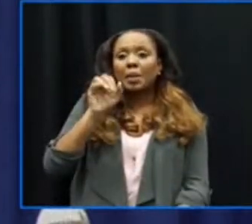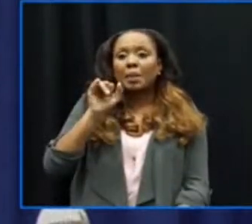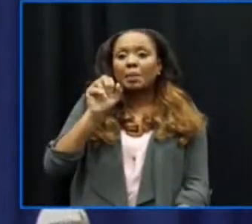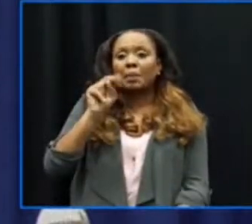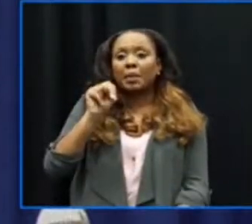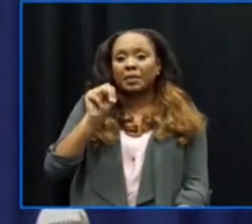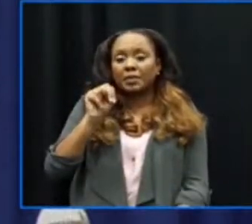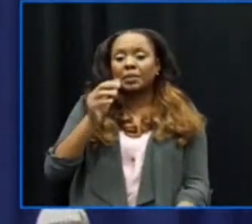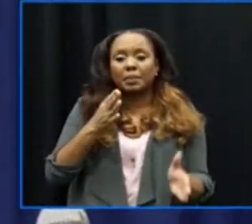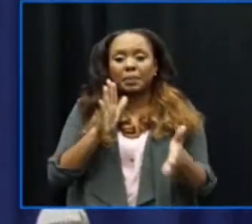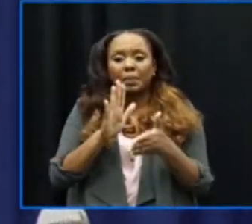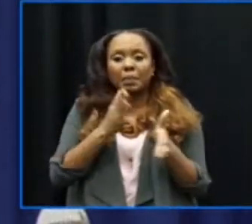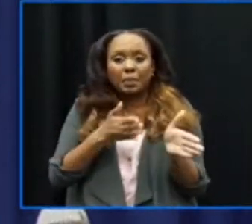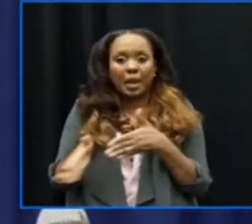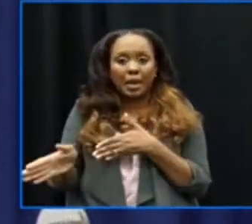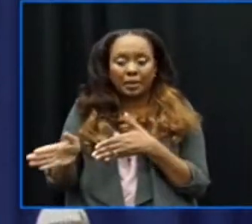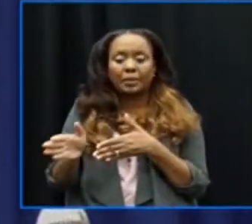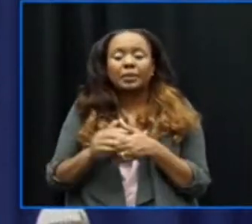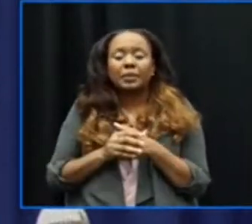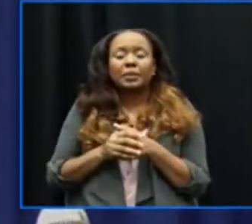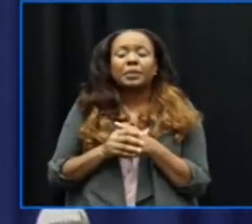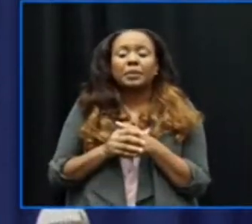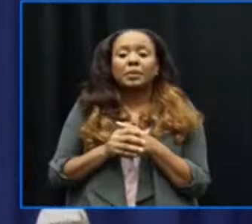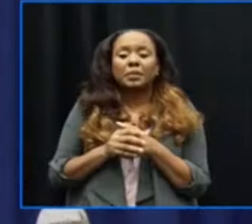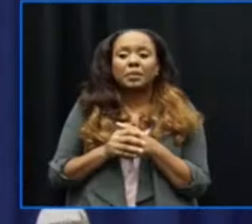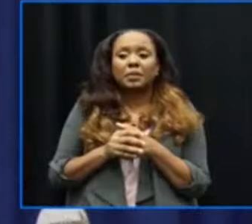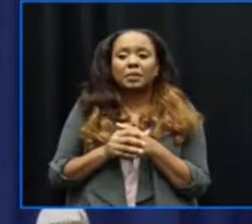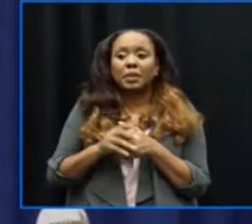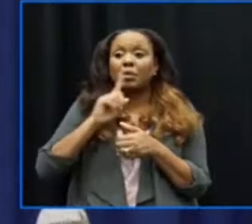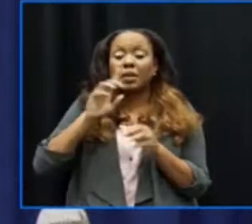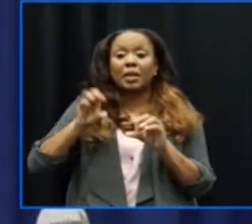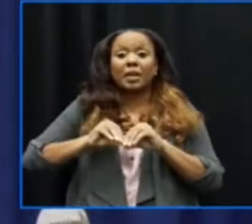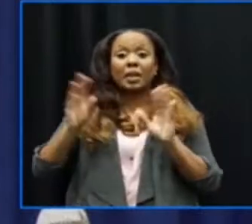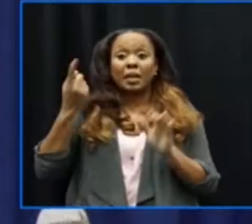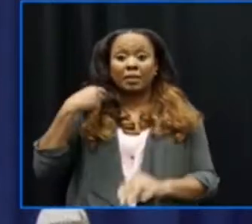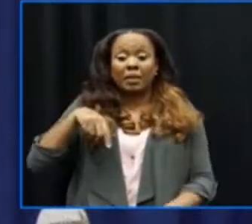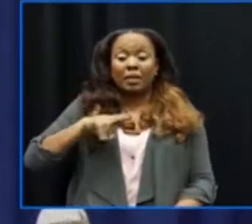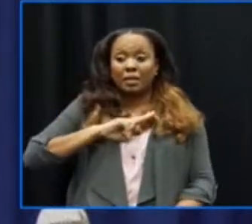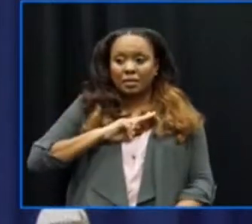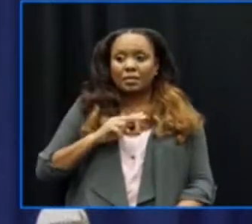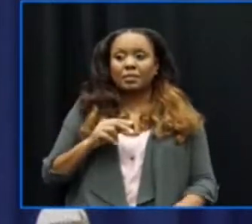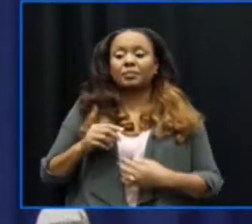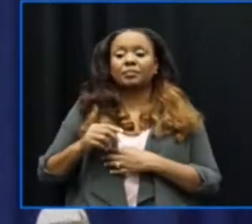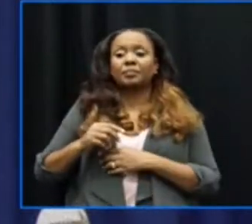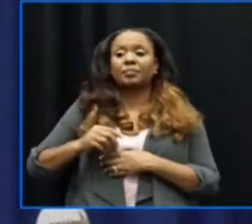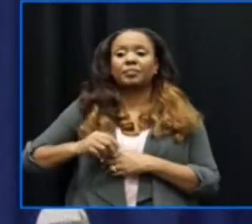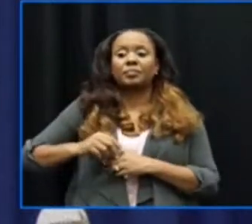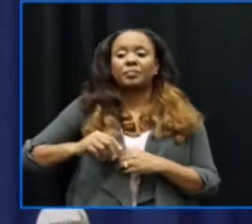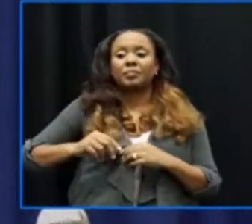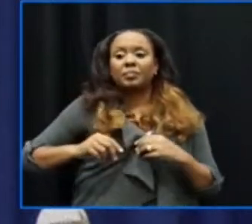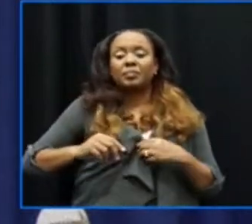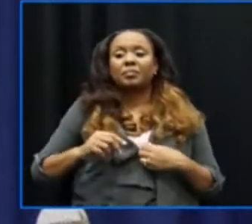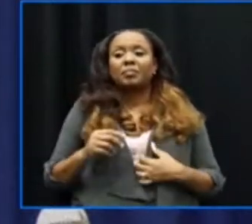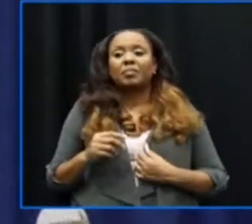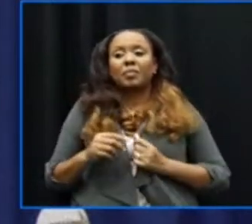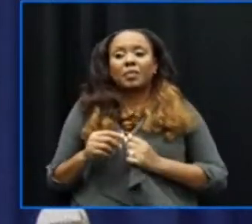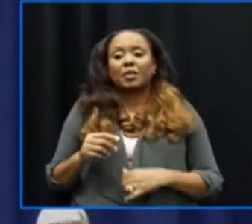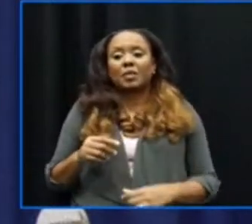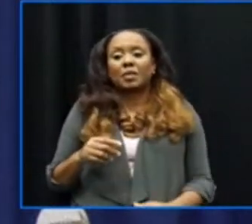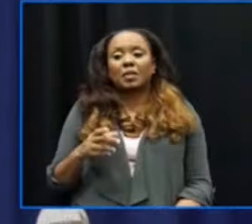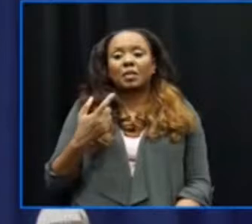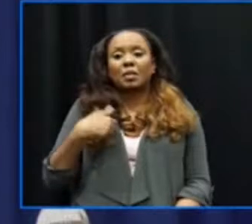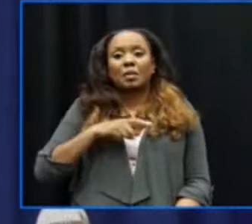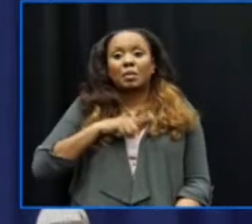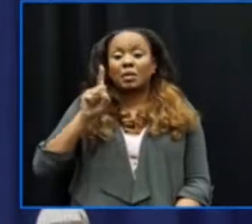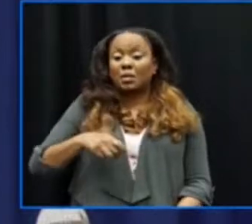Because what is clear is that beyond the conversation on national insurance funding is that we need to have a